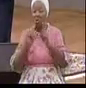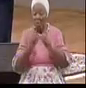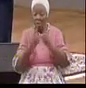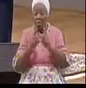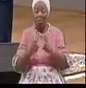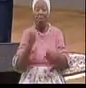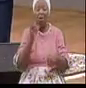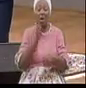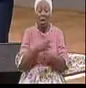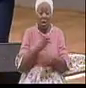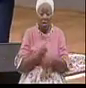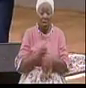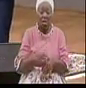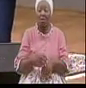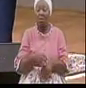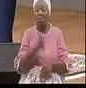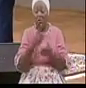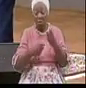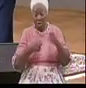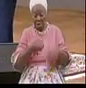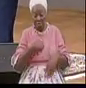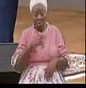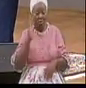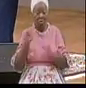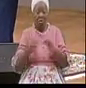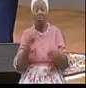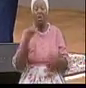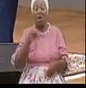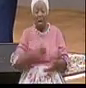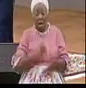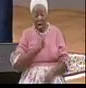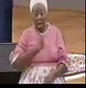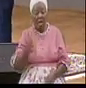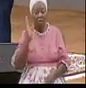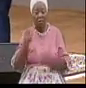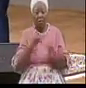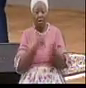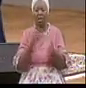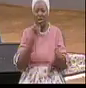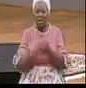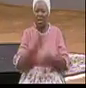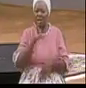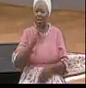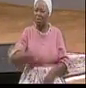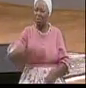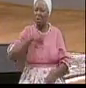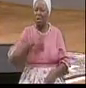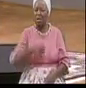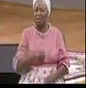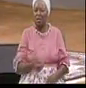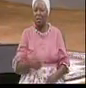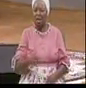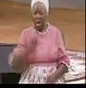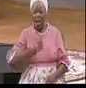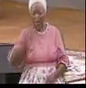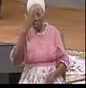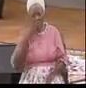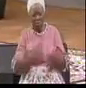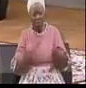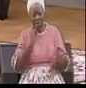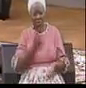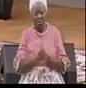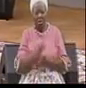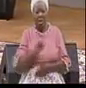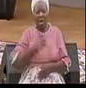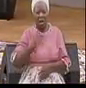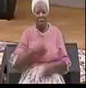What I will do, I will do. That's pride. I know what's right. I can manage myself.